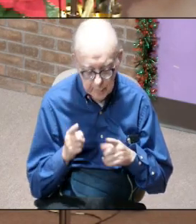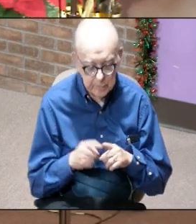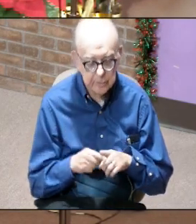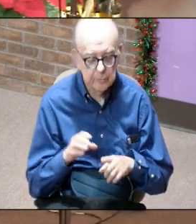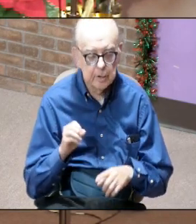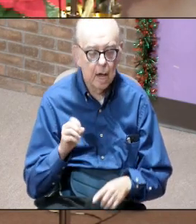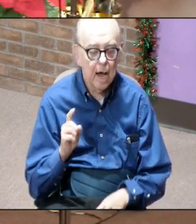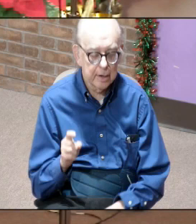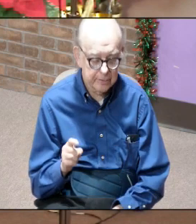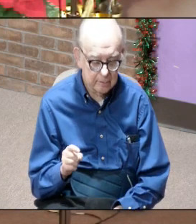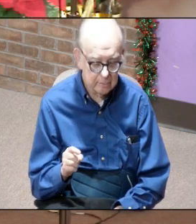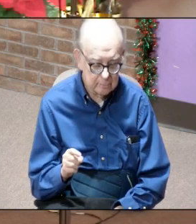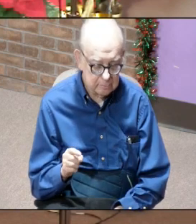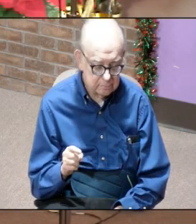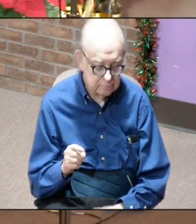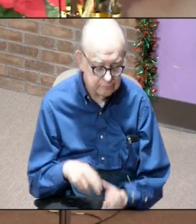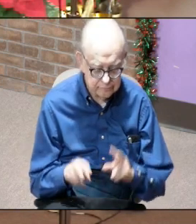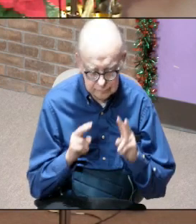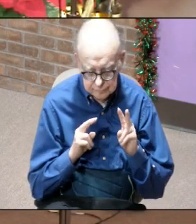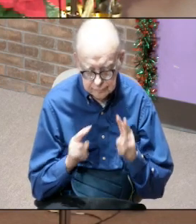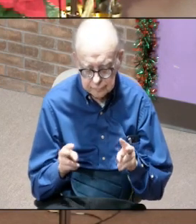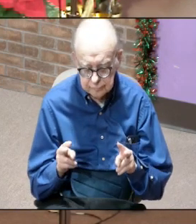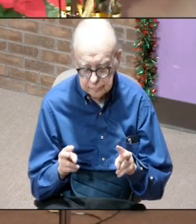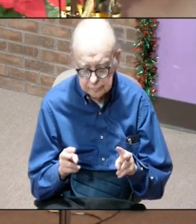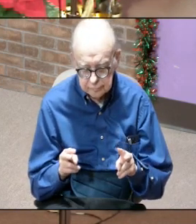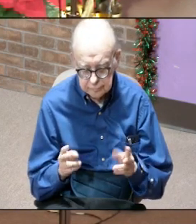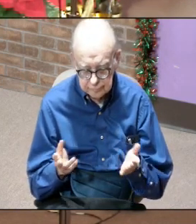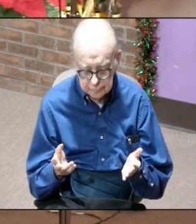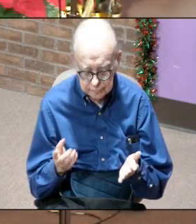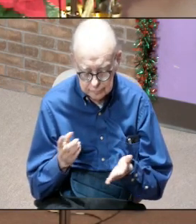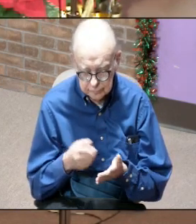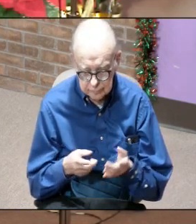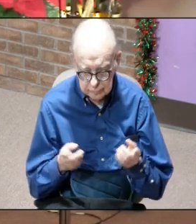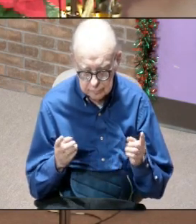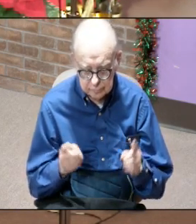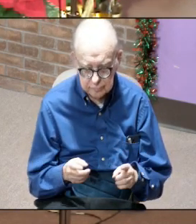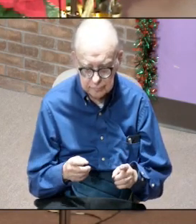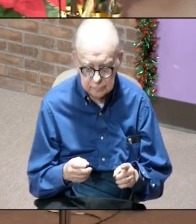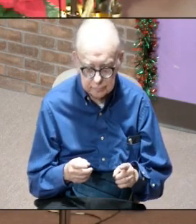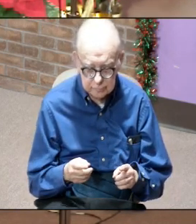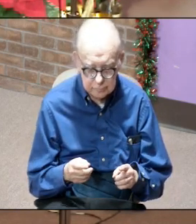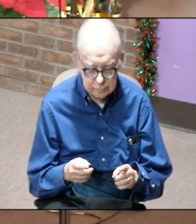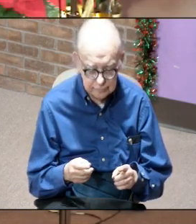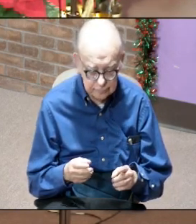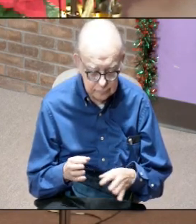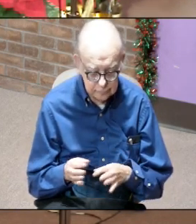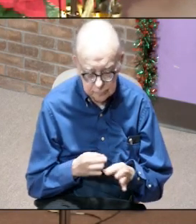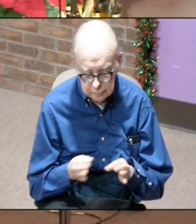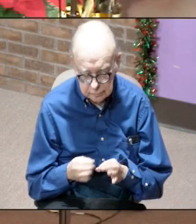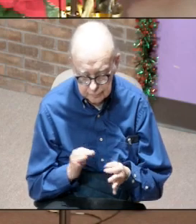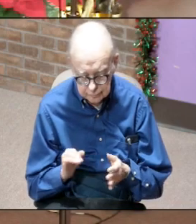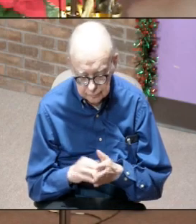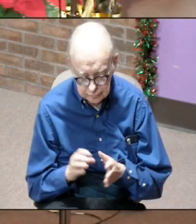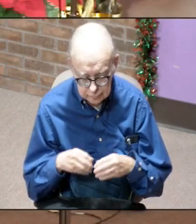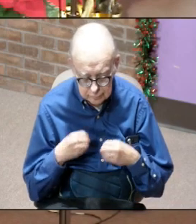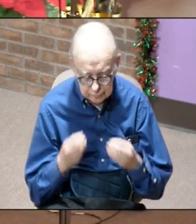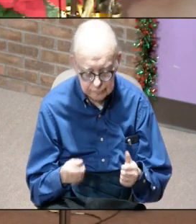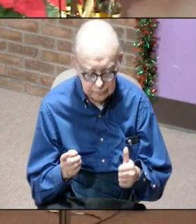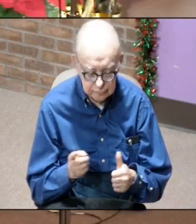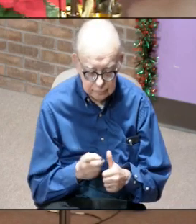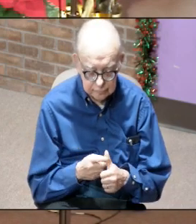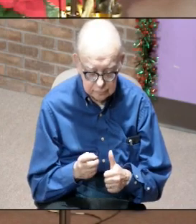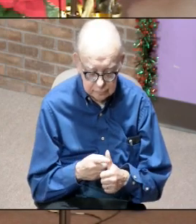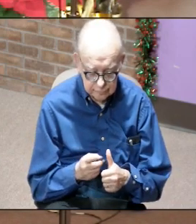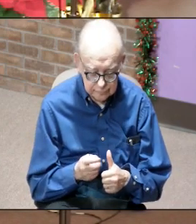ox. And if you look at what happens, the description that they're giving of the first